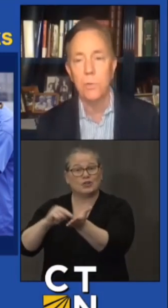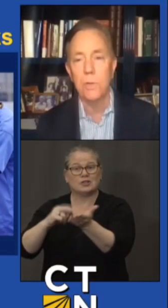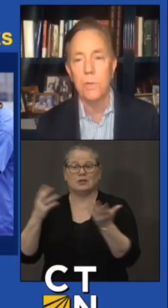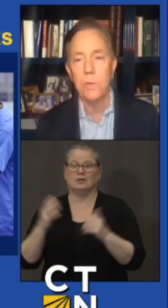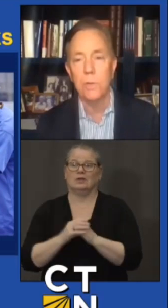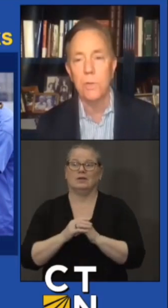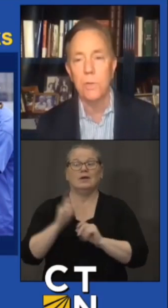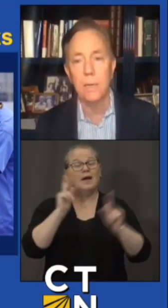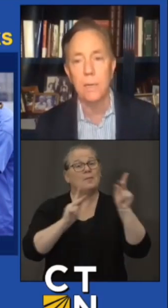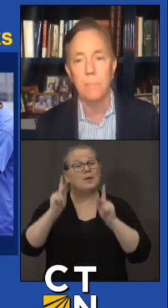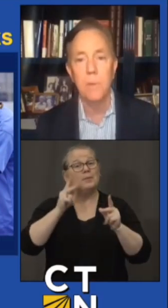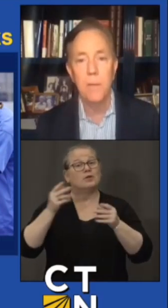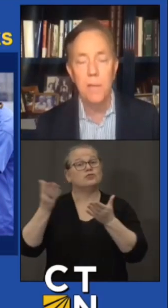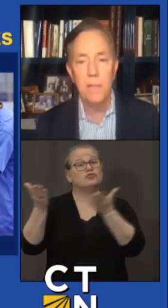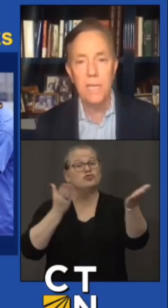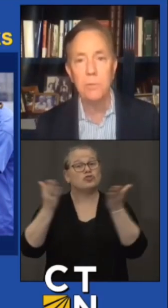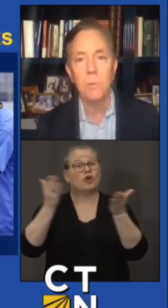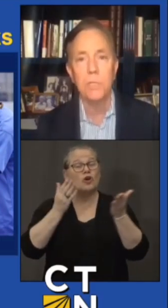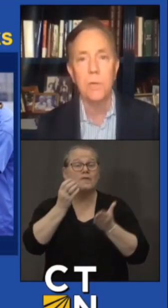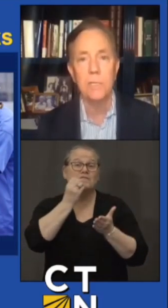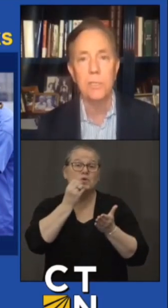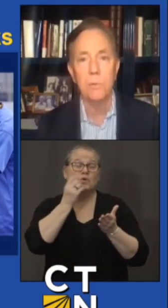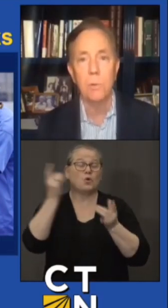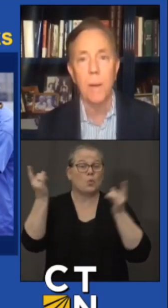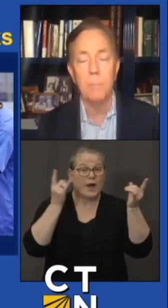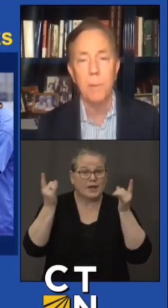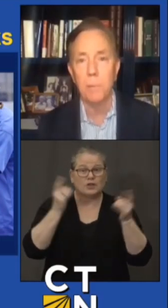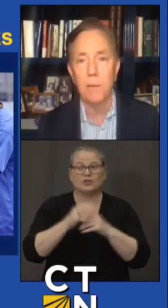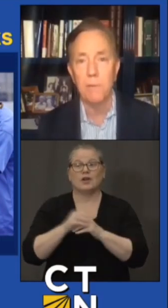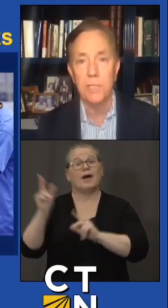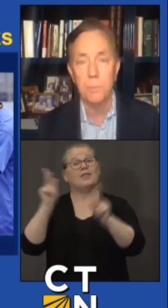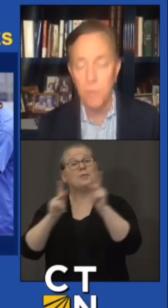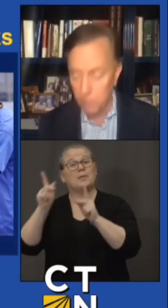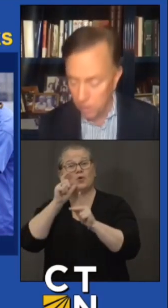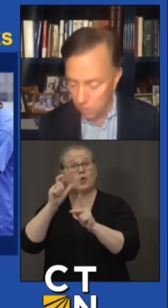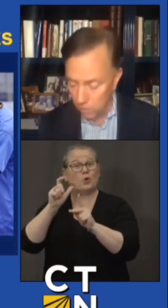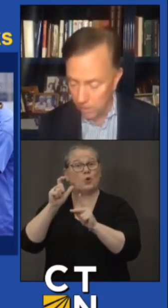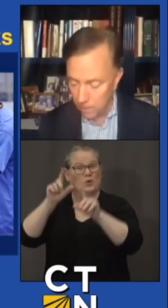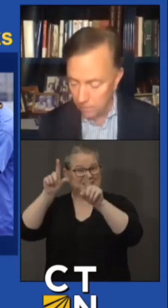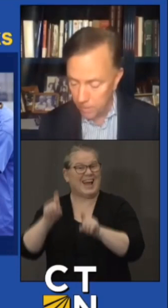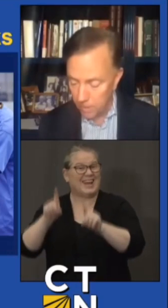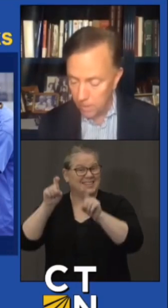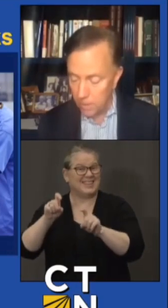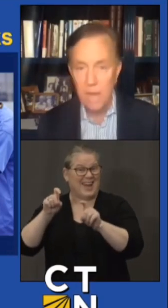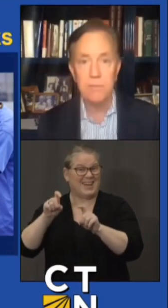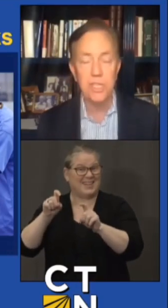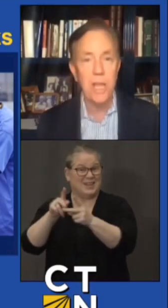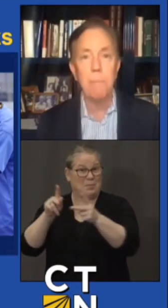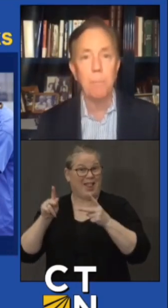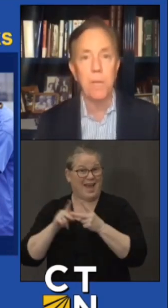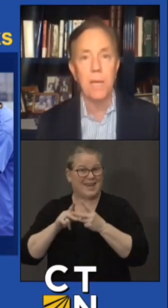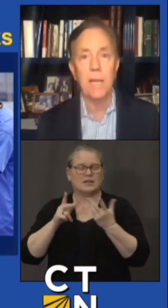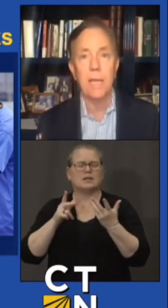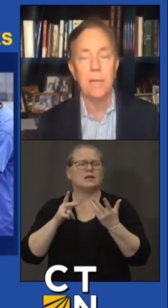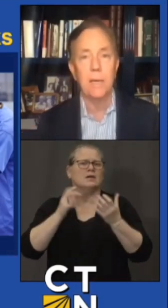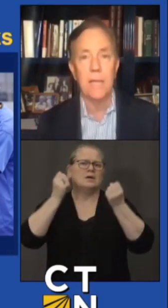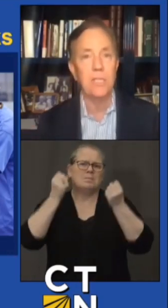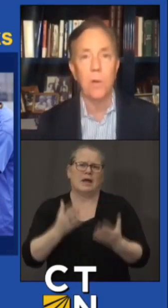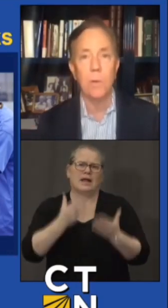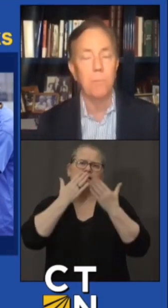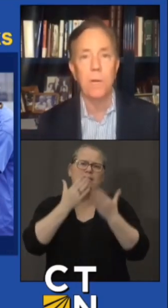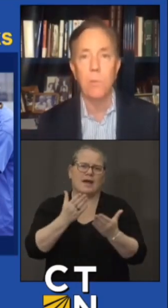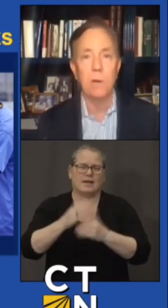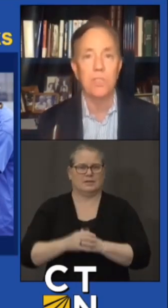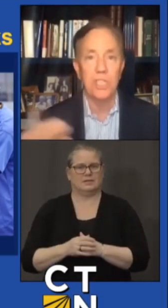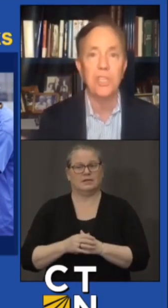that are doing the testing. That's what we're trying to remind people of. As you probably know, we have Step Up Connecticut. That's